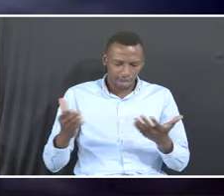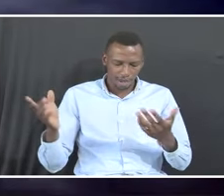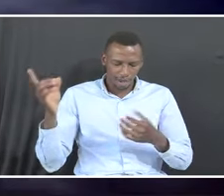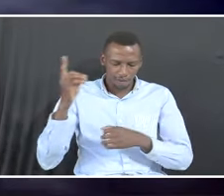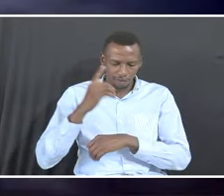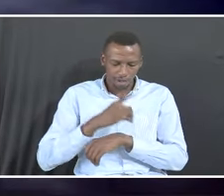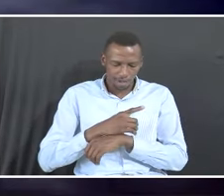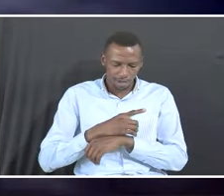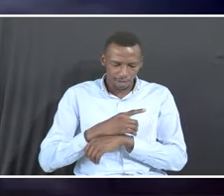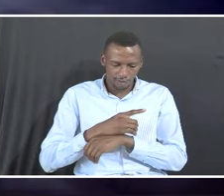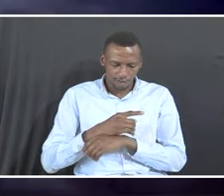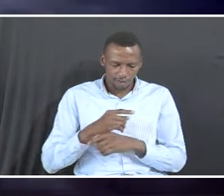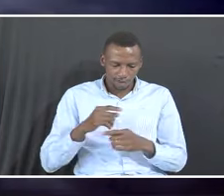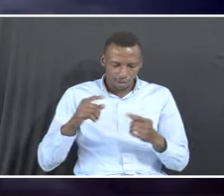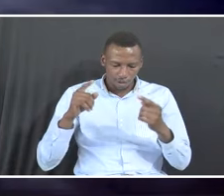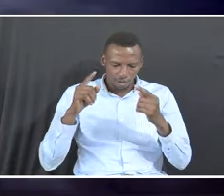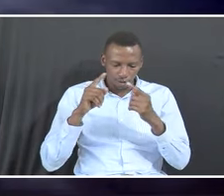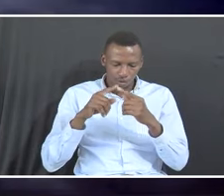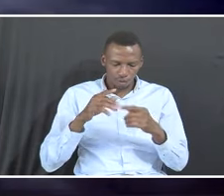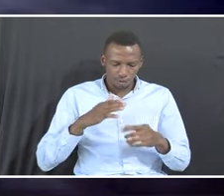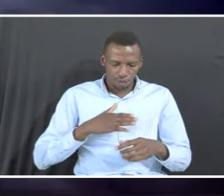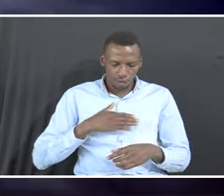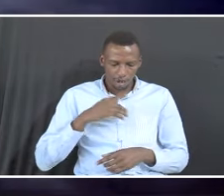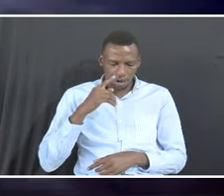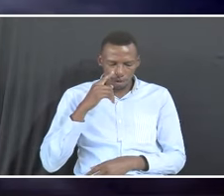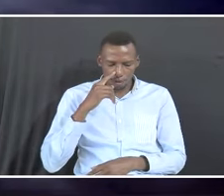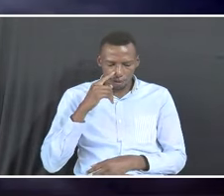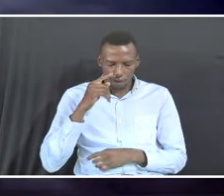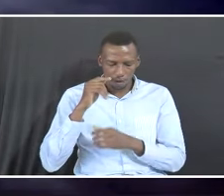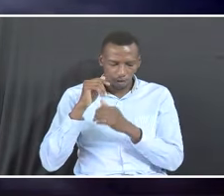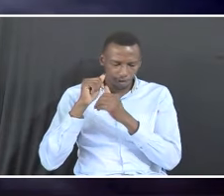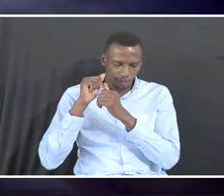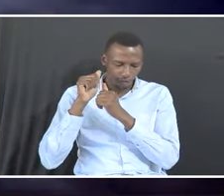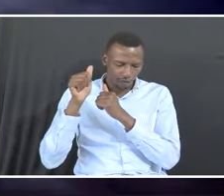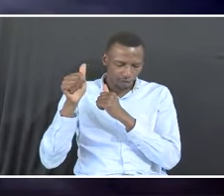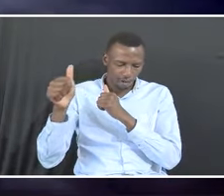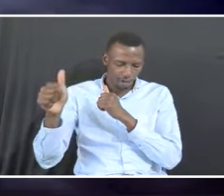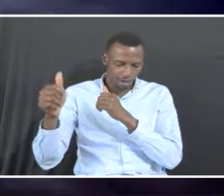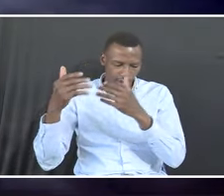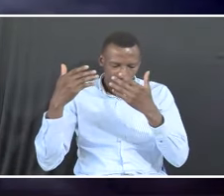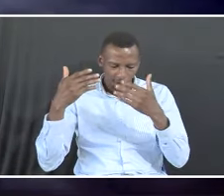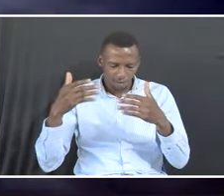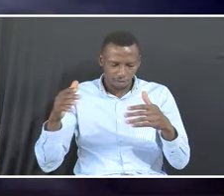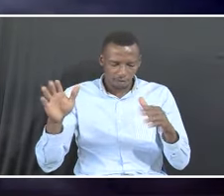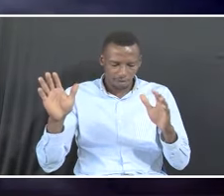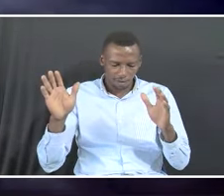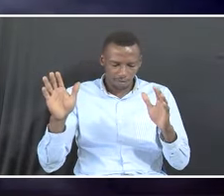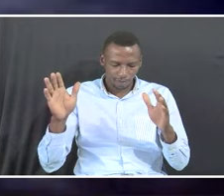To my home forever.